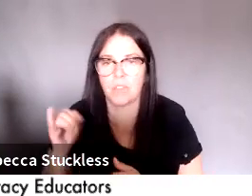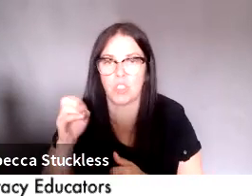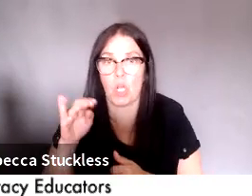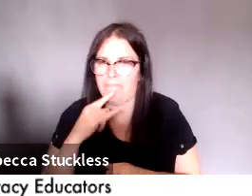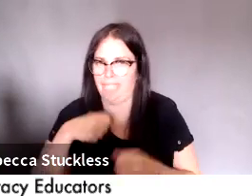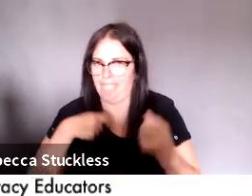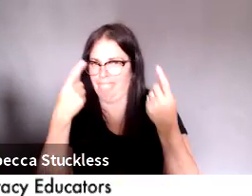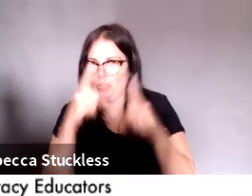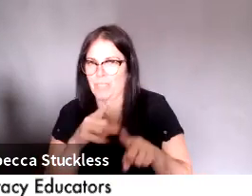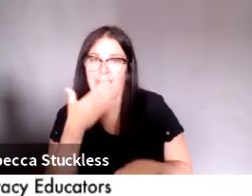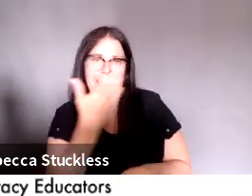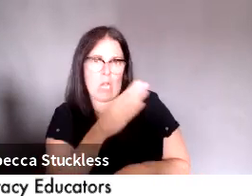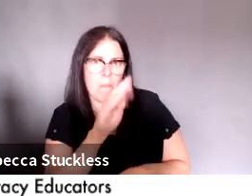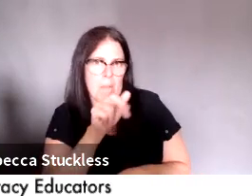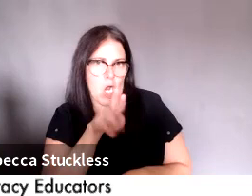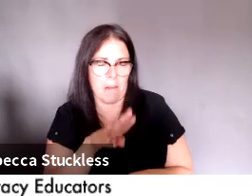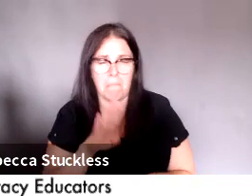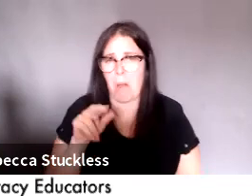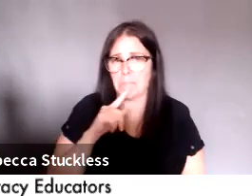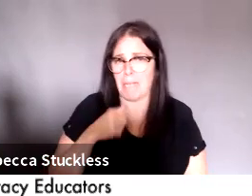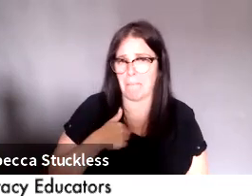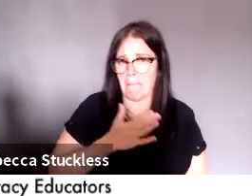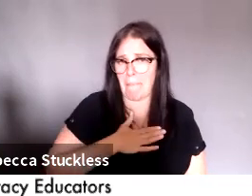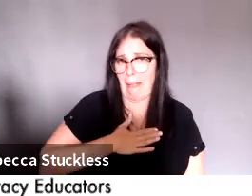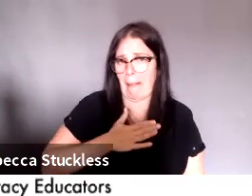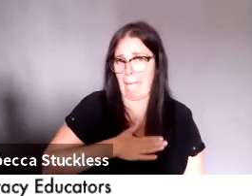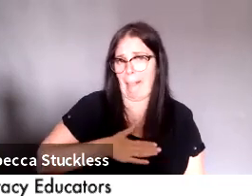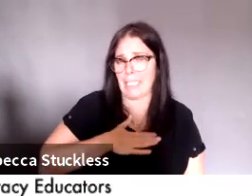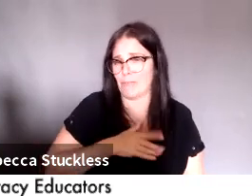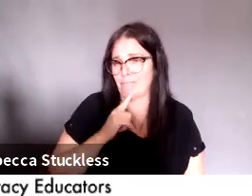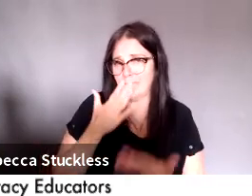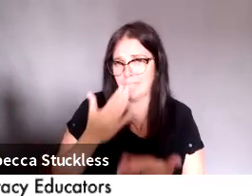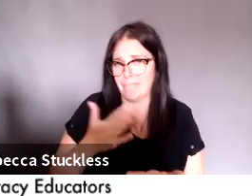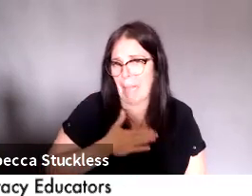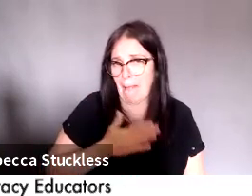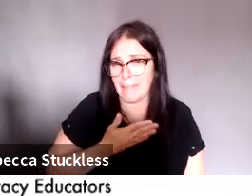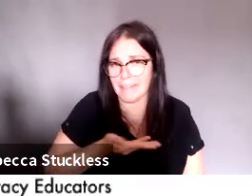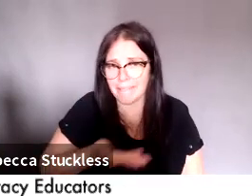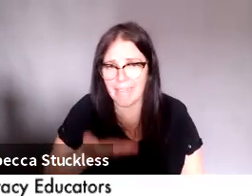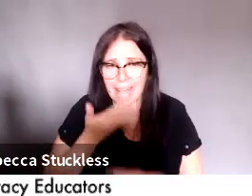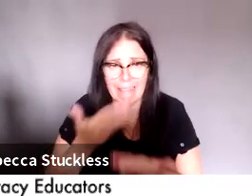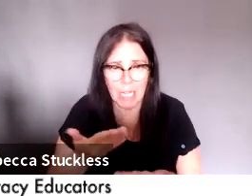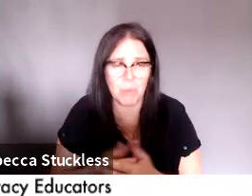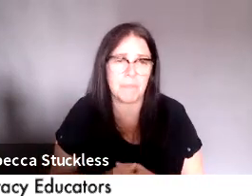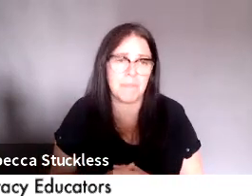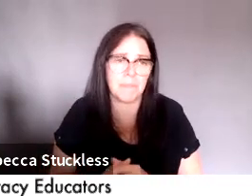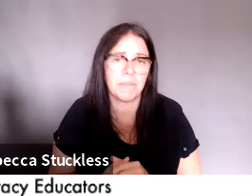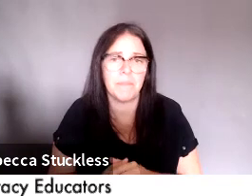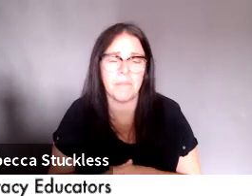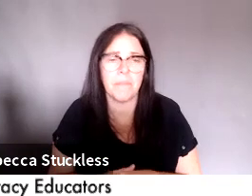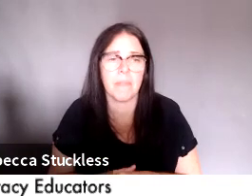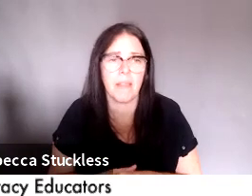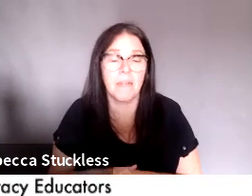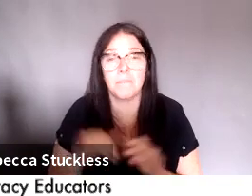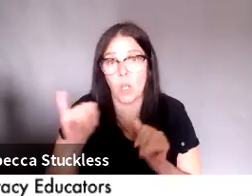very much, Barb. My pleasure. I'm happy that I was able to be with everybody today. And remember to